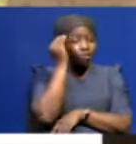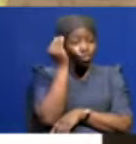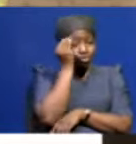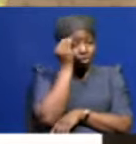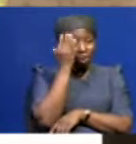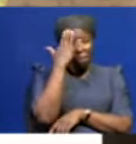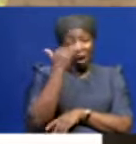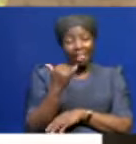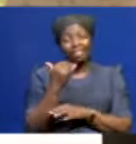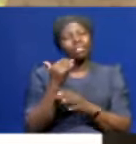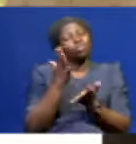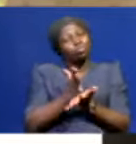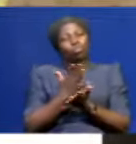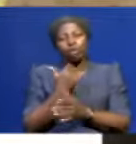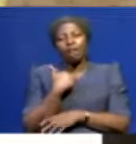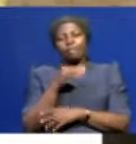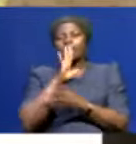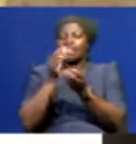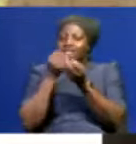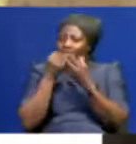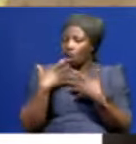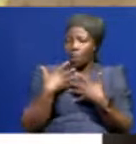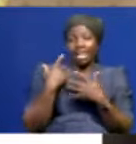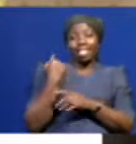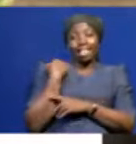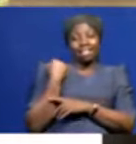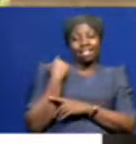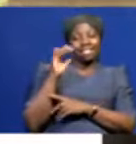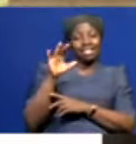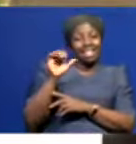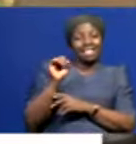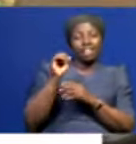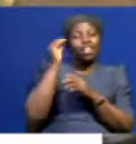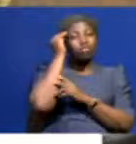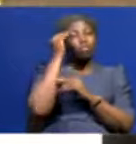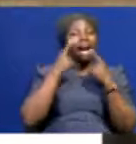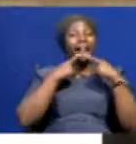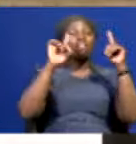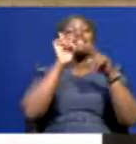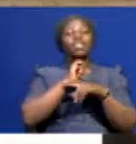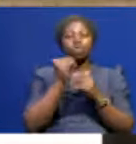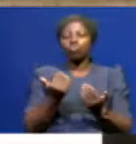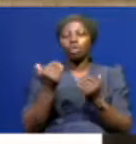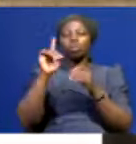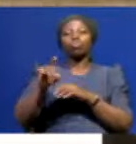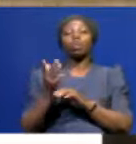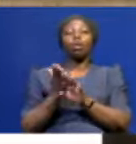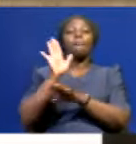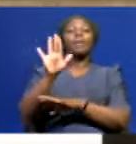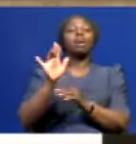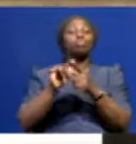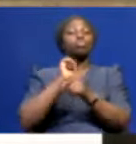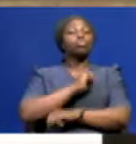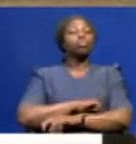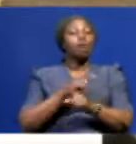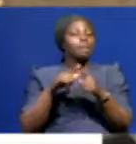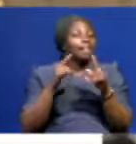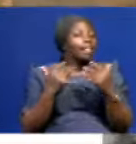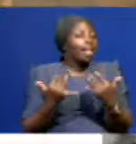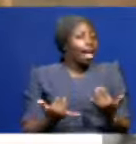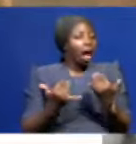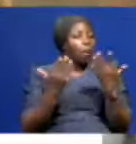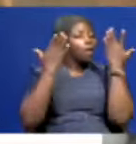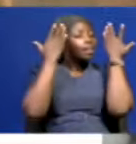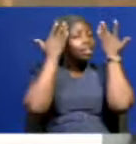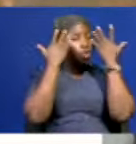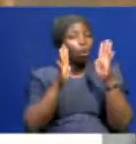sababu ijapokuwa tumeambiwa jana na waziri wa elimu ya kwamba watoto warudi shuleni. Lakini sasa